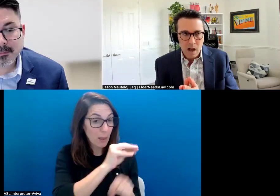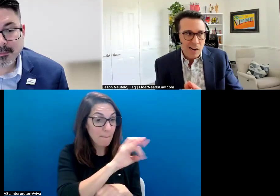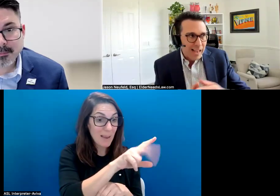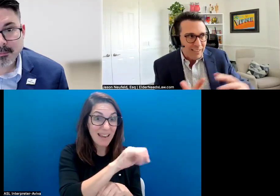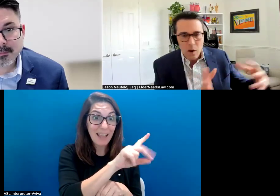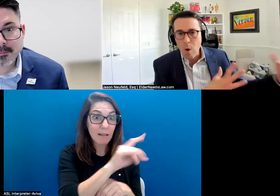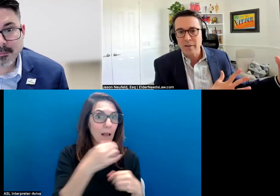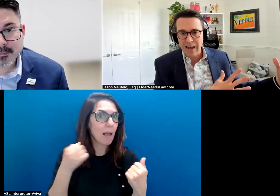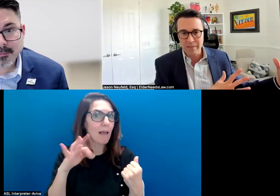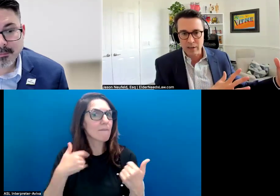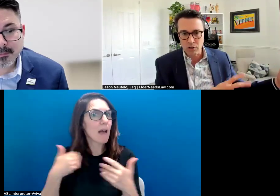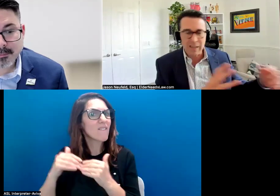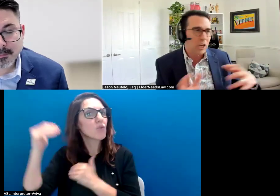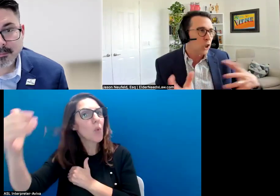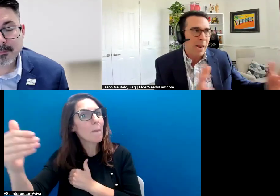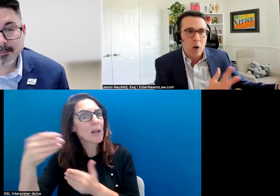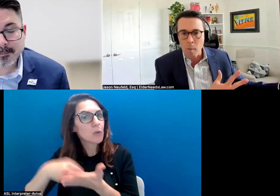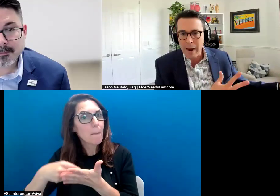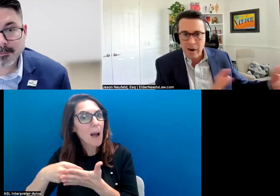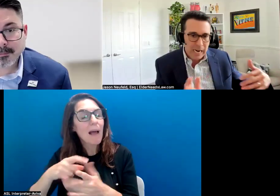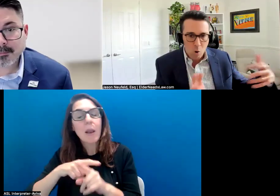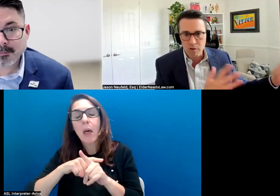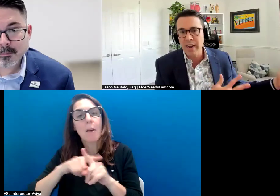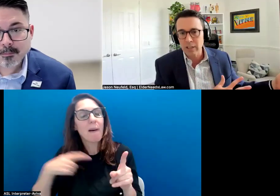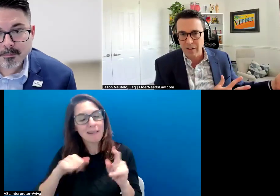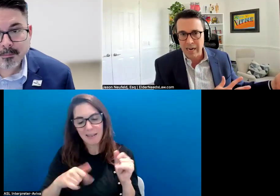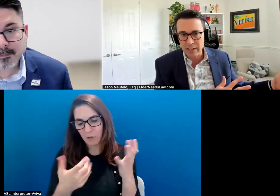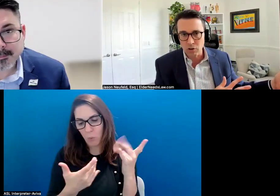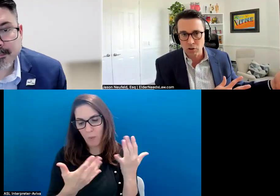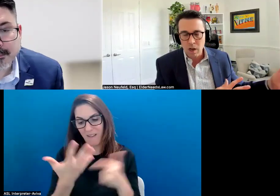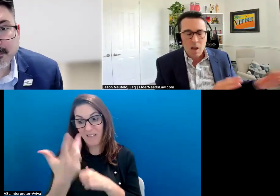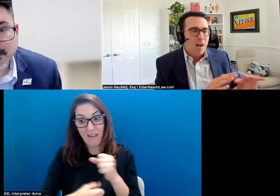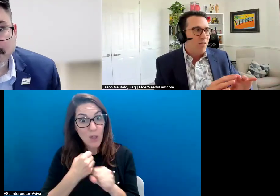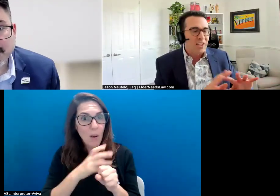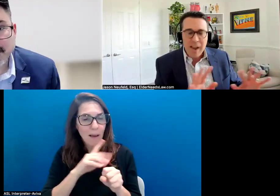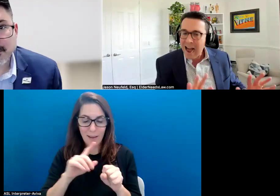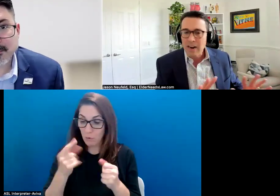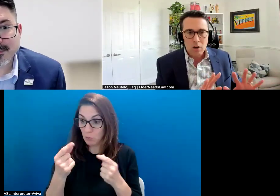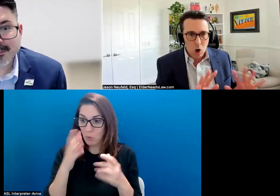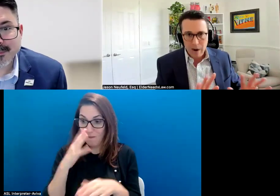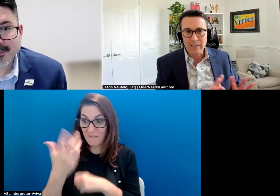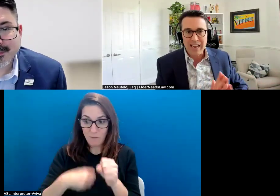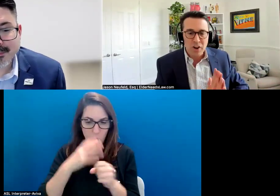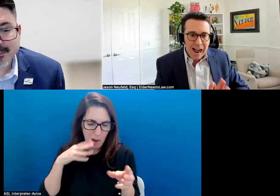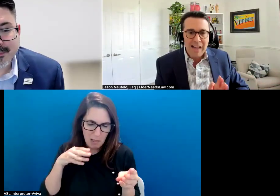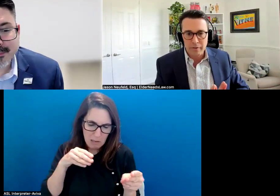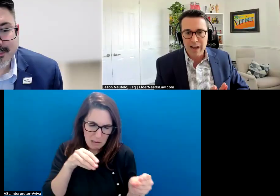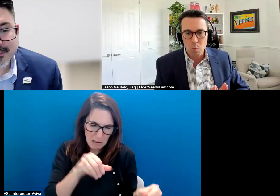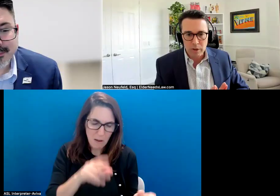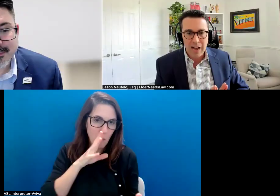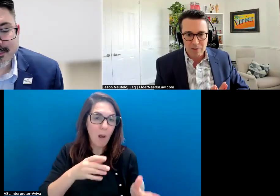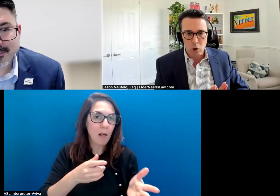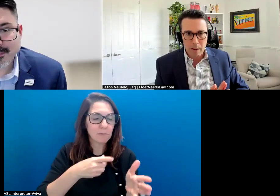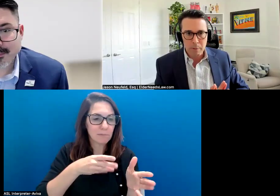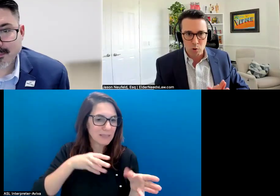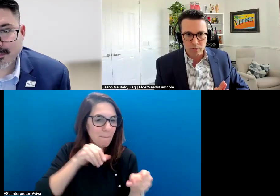money unless I wait 5 years, unless I spend all my money over the next 5 years. That's not correct. That is not what